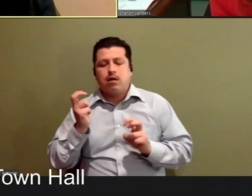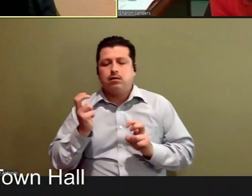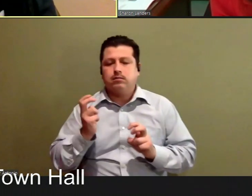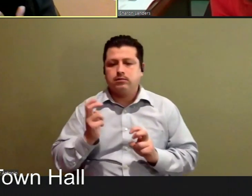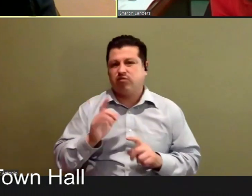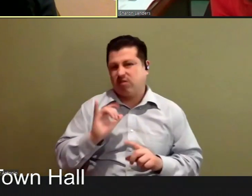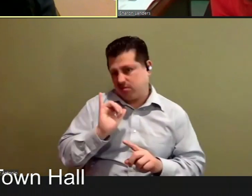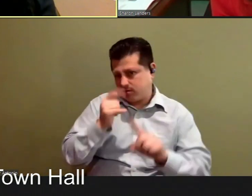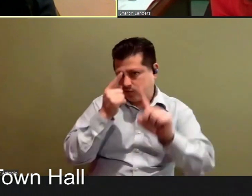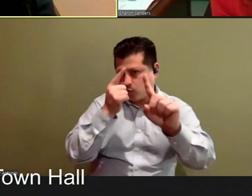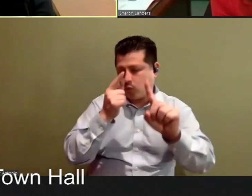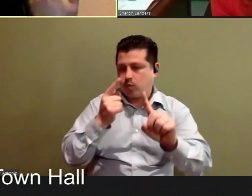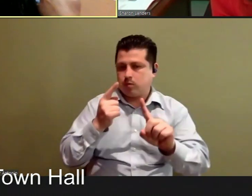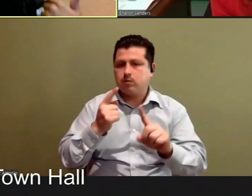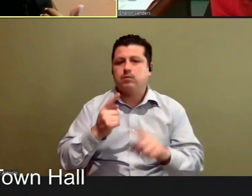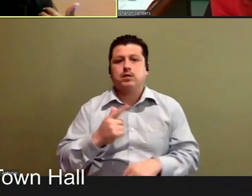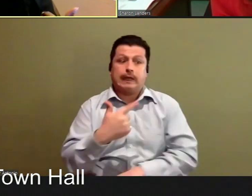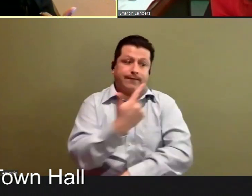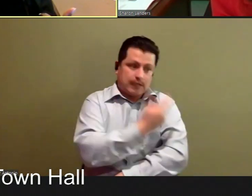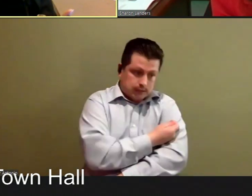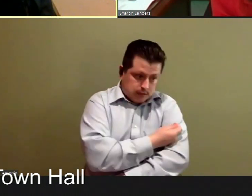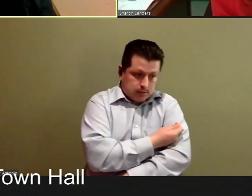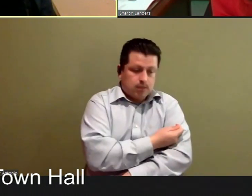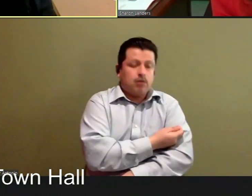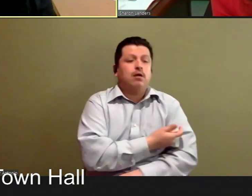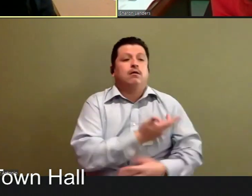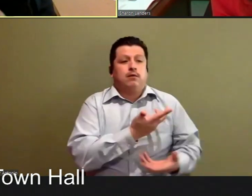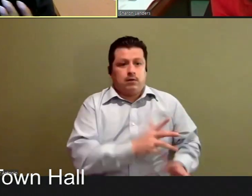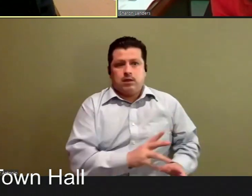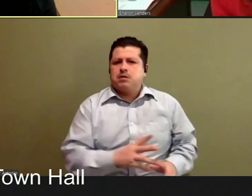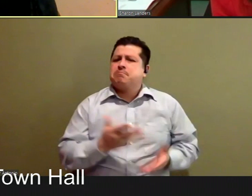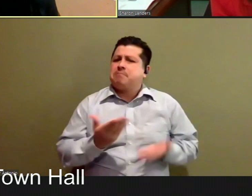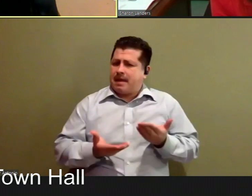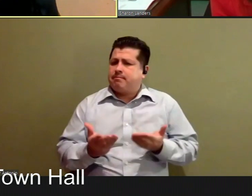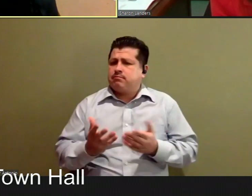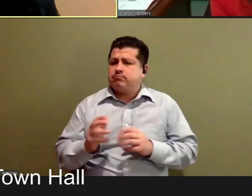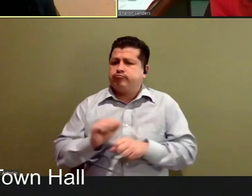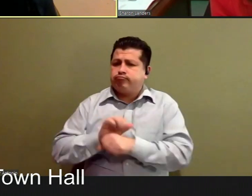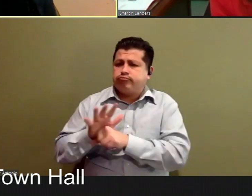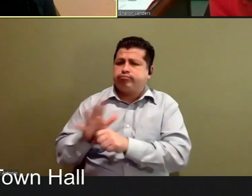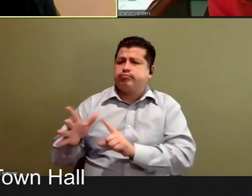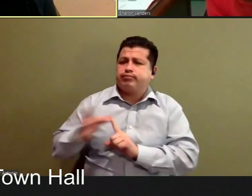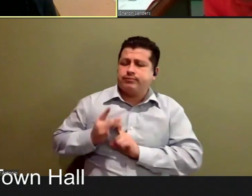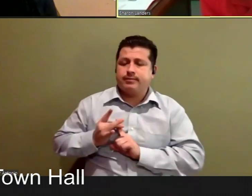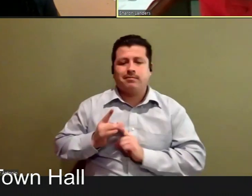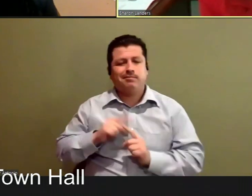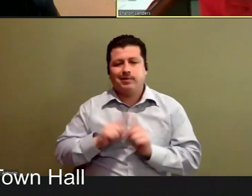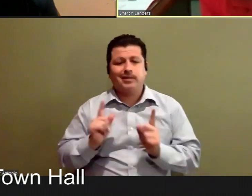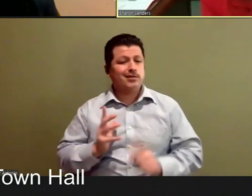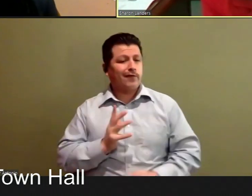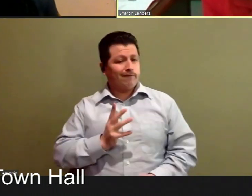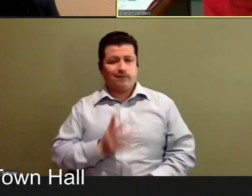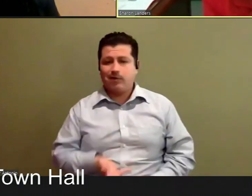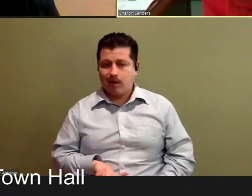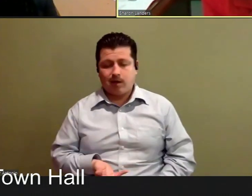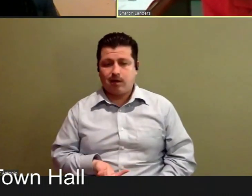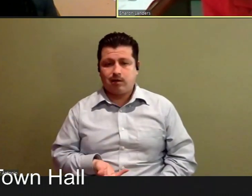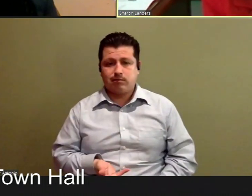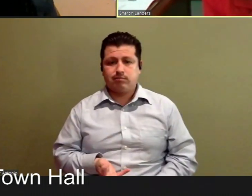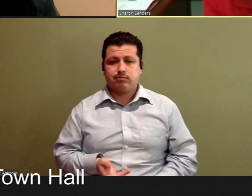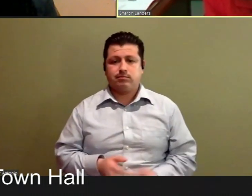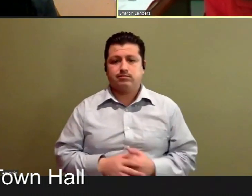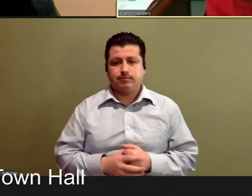get it, you get the vaccine, and you might contract the virus, but you're still okay. So you did say this also, but I think it's